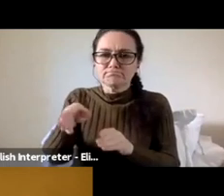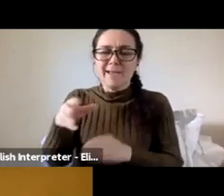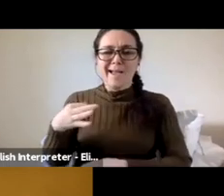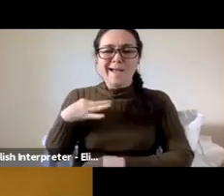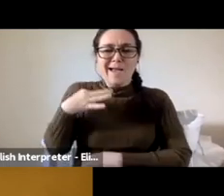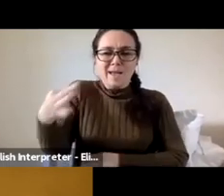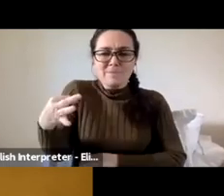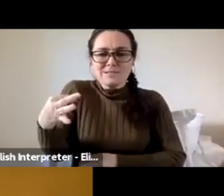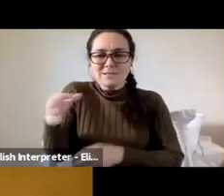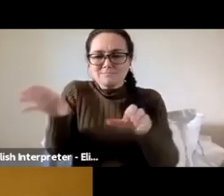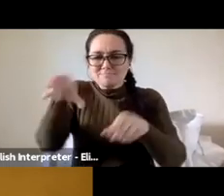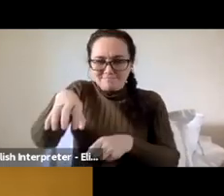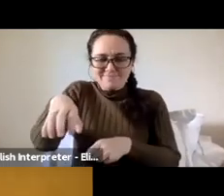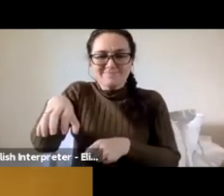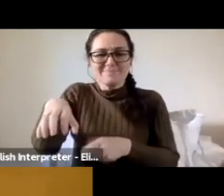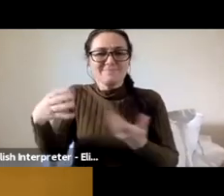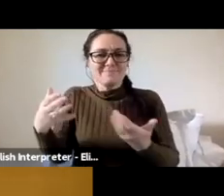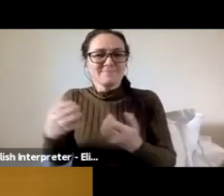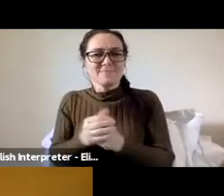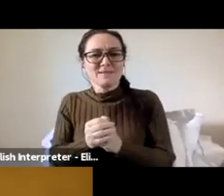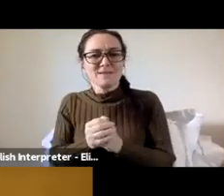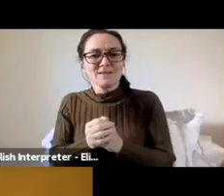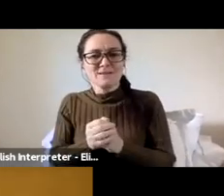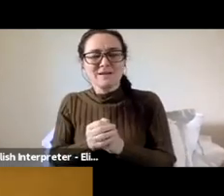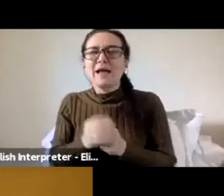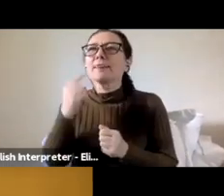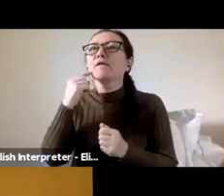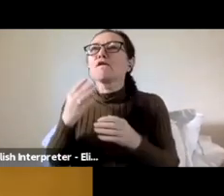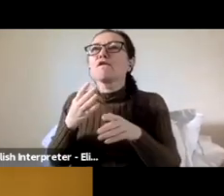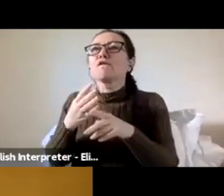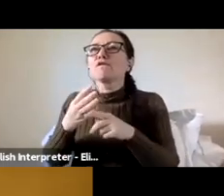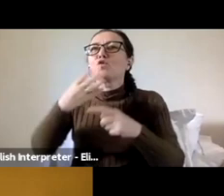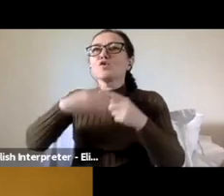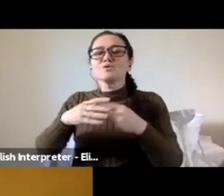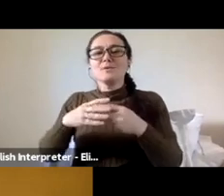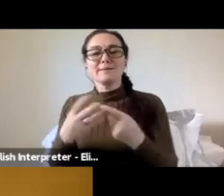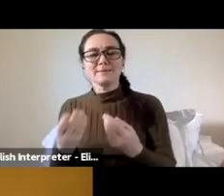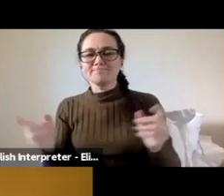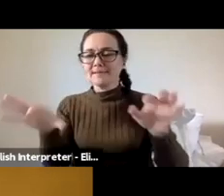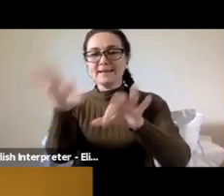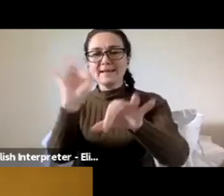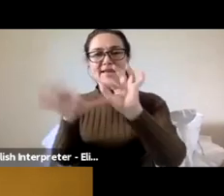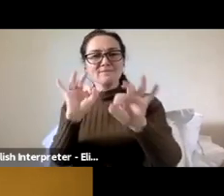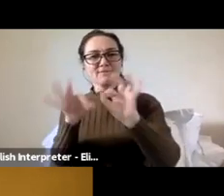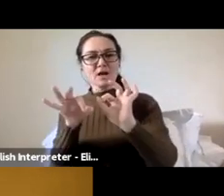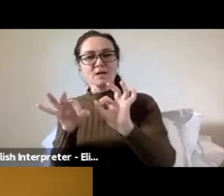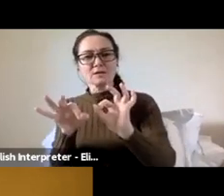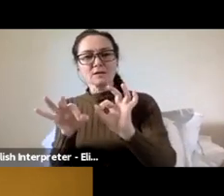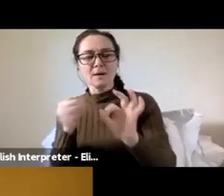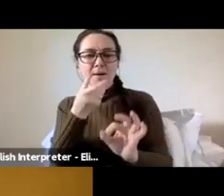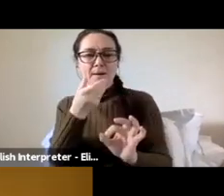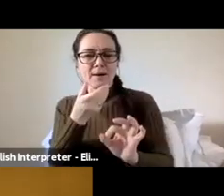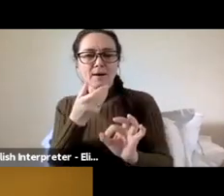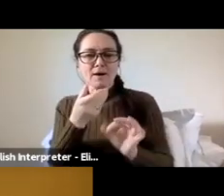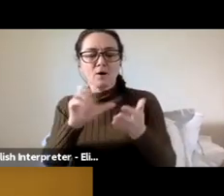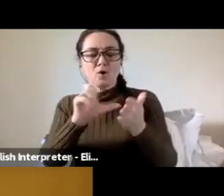had a breakfast 4 years ago at the Commission, inviting all the consulates and